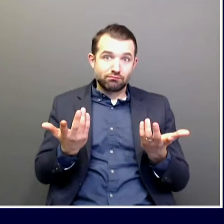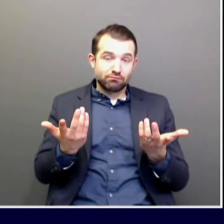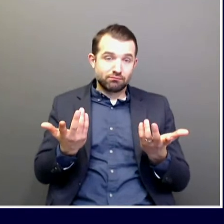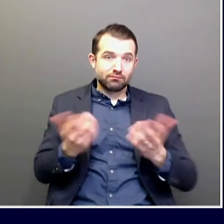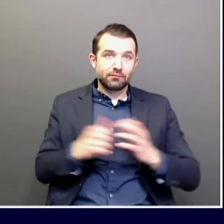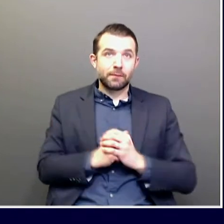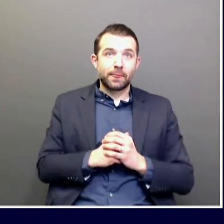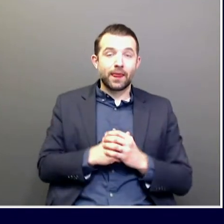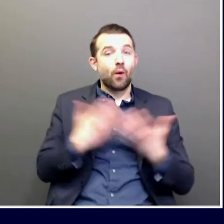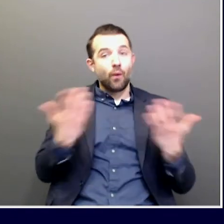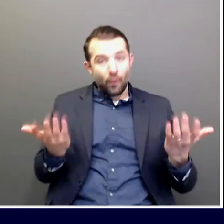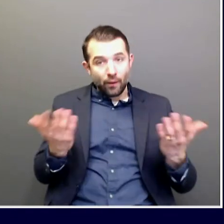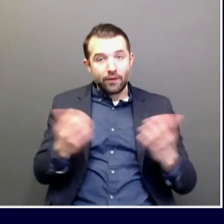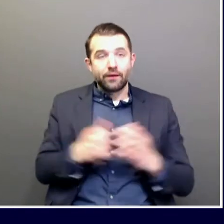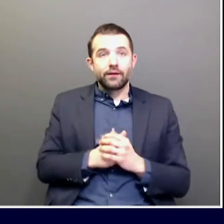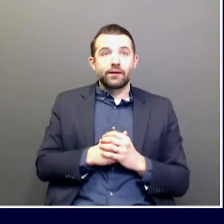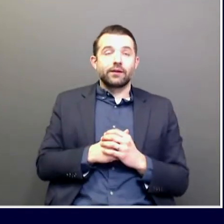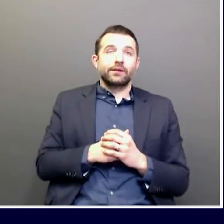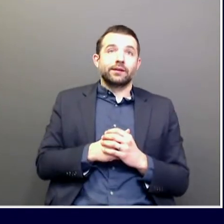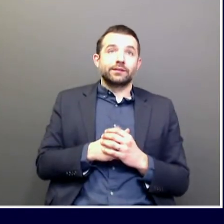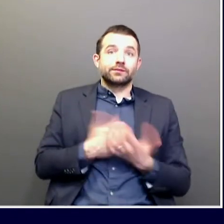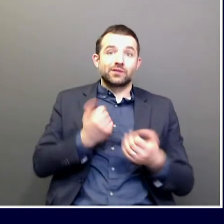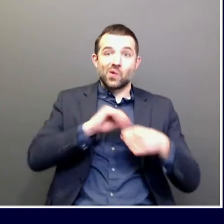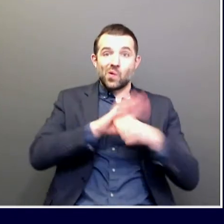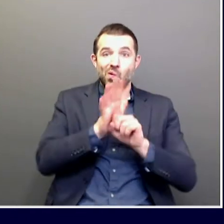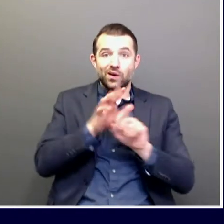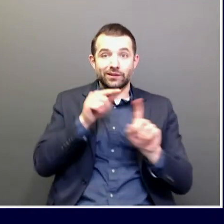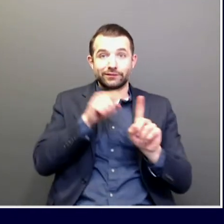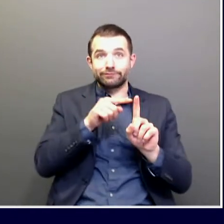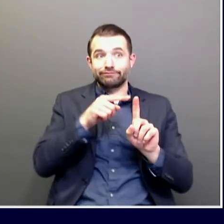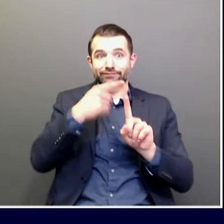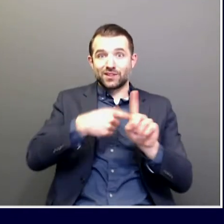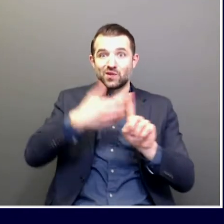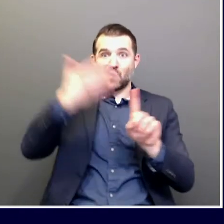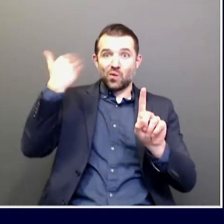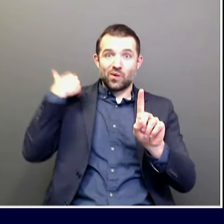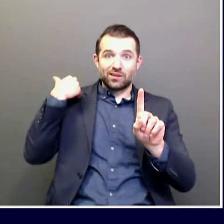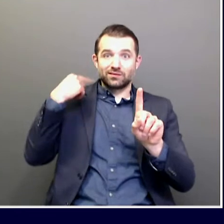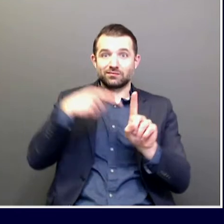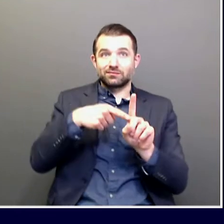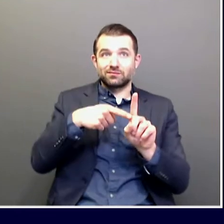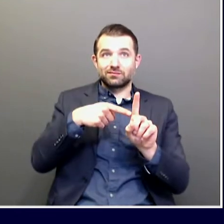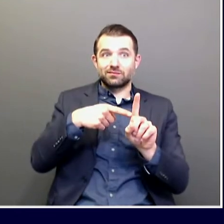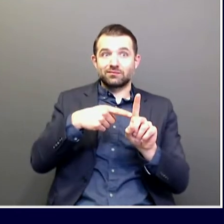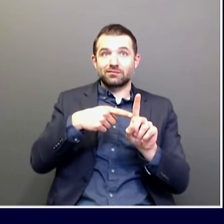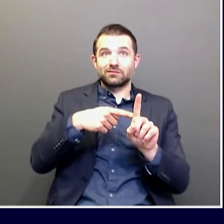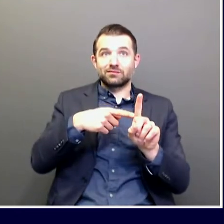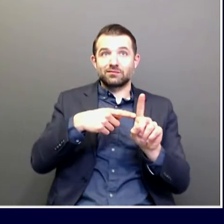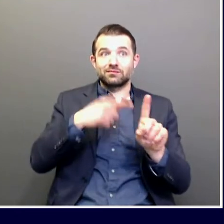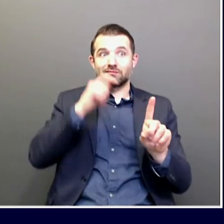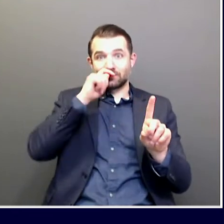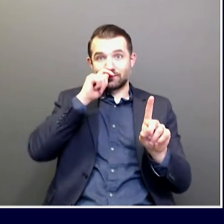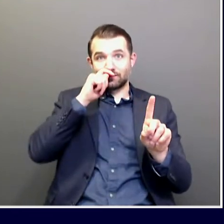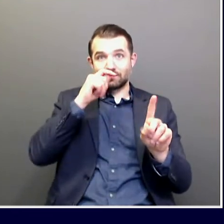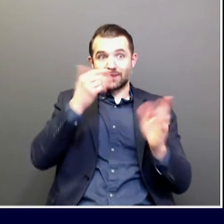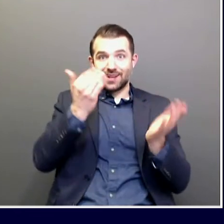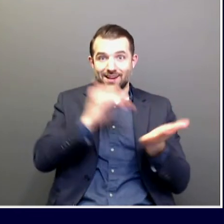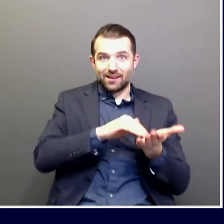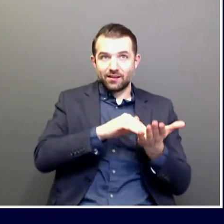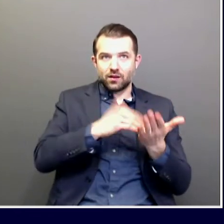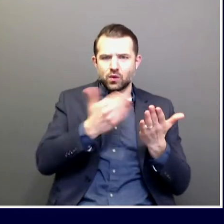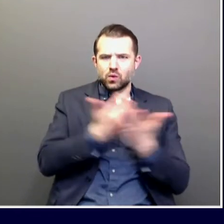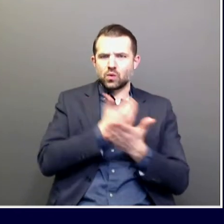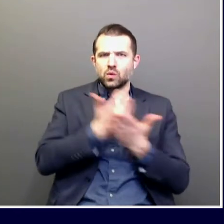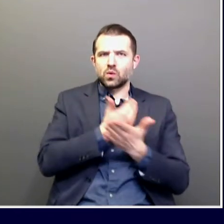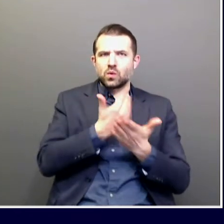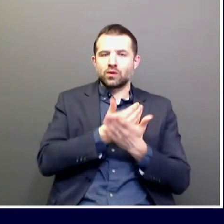90 days or so, the body's immune defenses are sufficiently strong that being reinfected again doesn't mean you've got a brand new